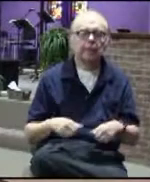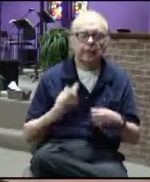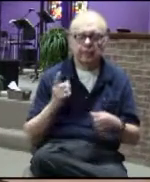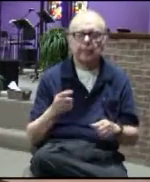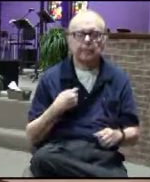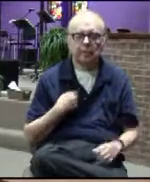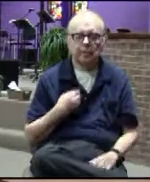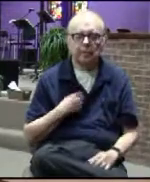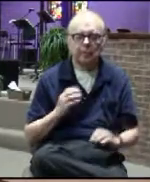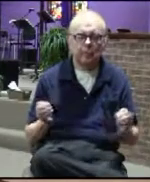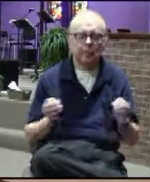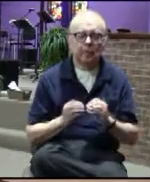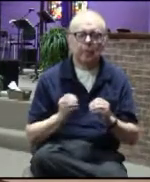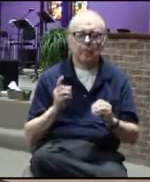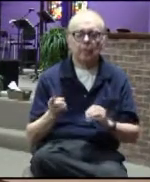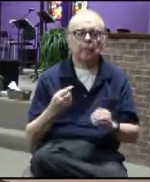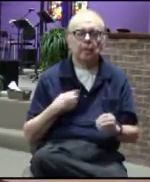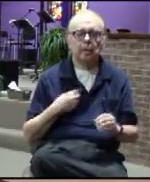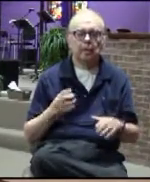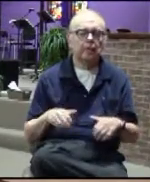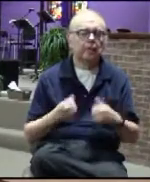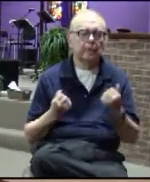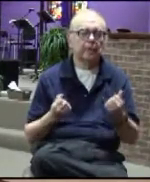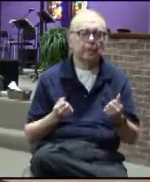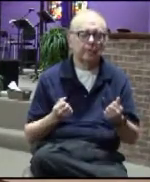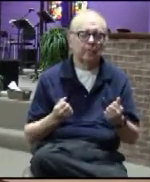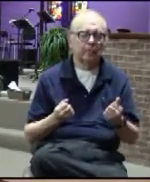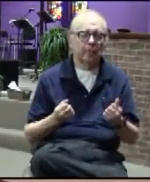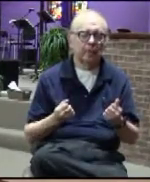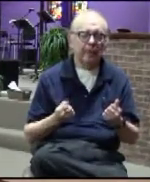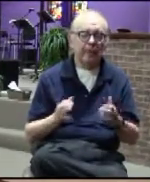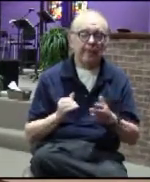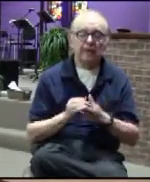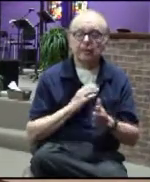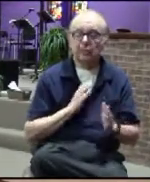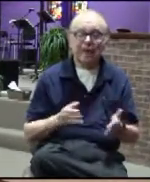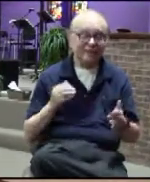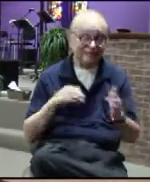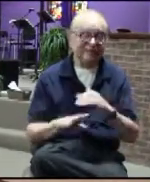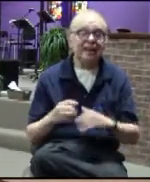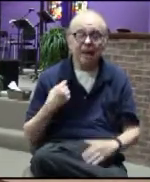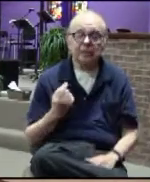me it is no longer you and I living ladies and gentlemen it is Christ living in us